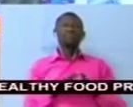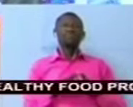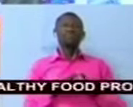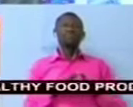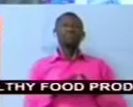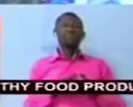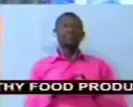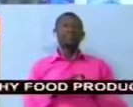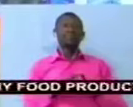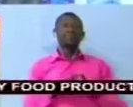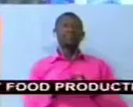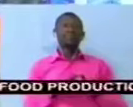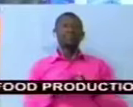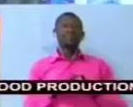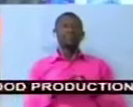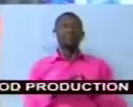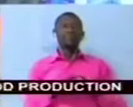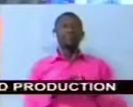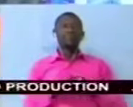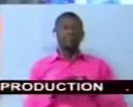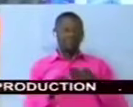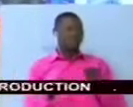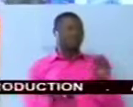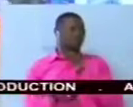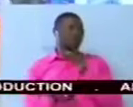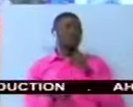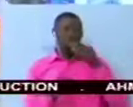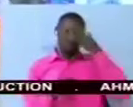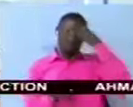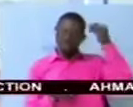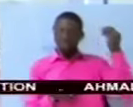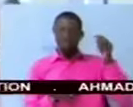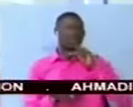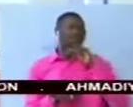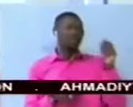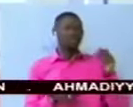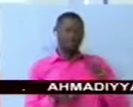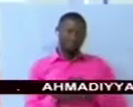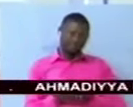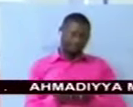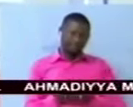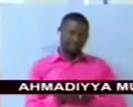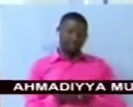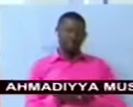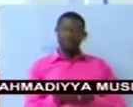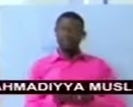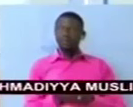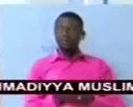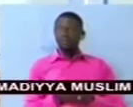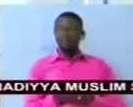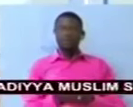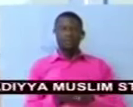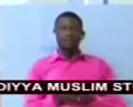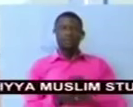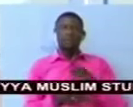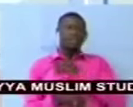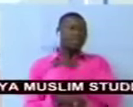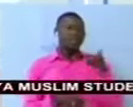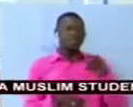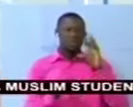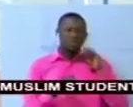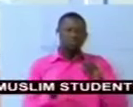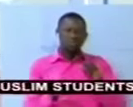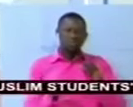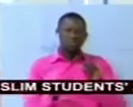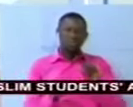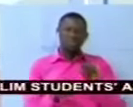I'm not yet and I fought and I'm going to share. Yeah, orders, but I forget their names. Okay. And did they carry anything when they arrived